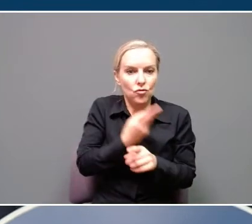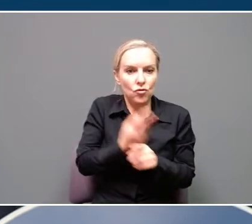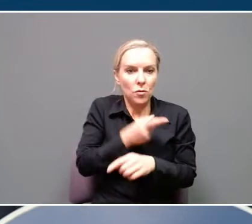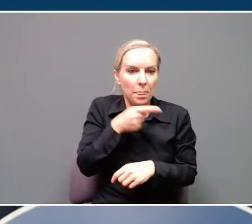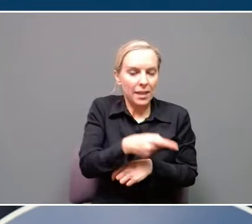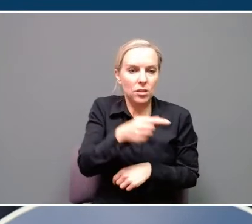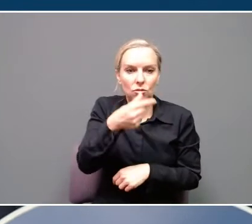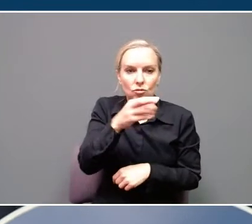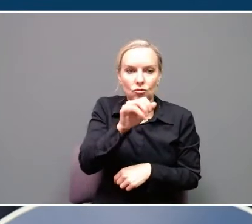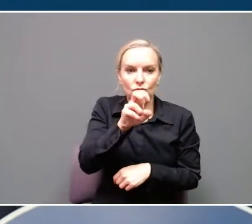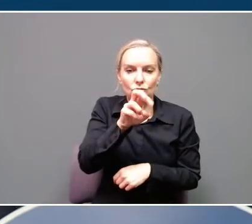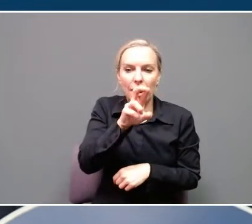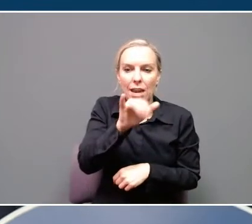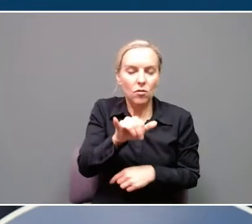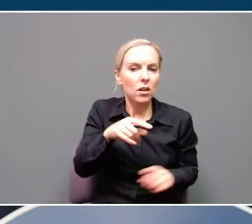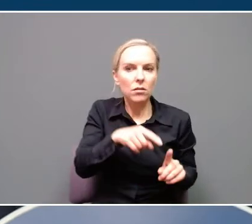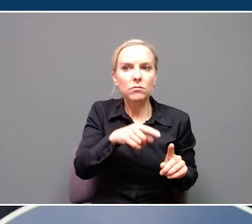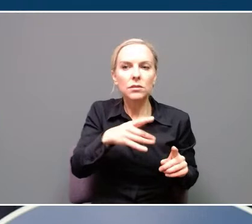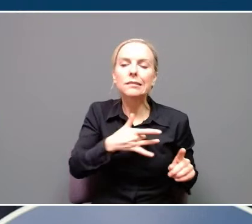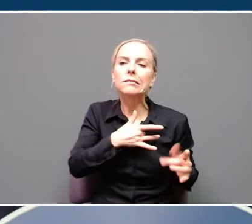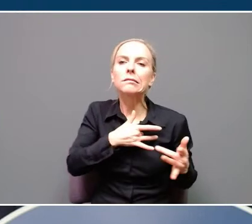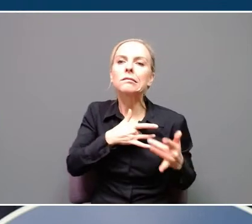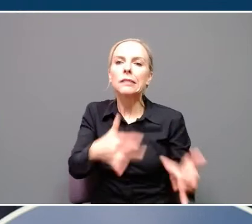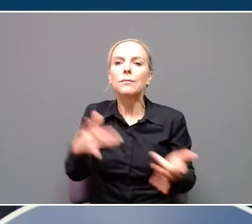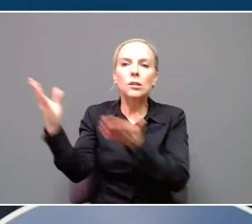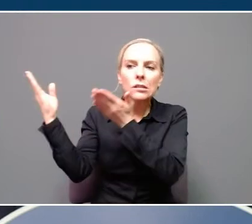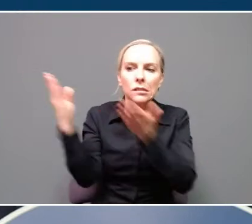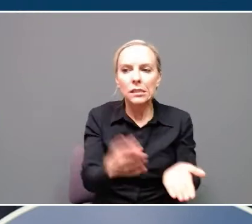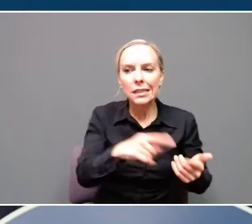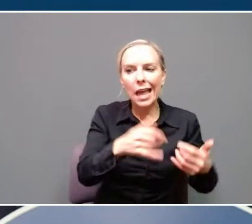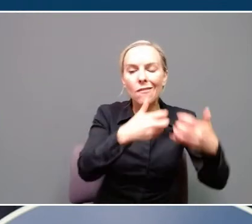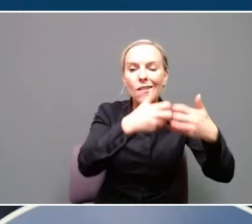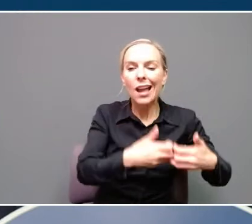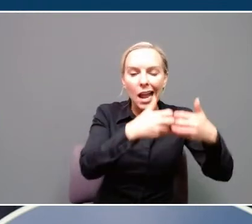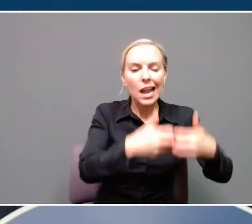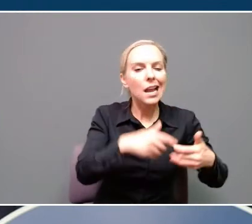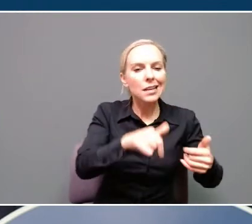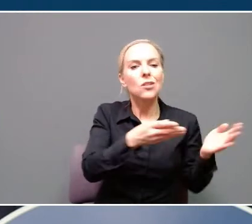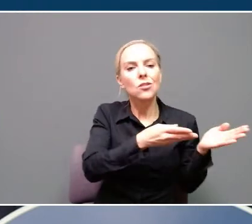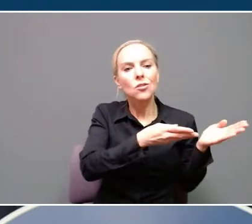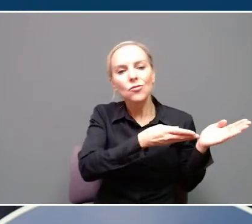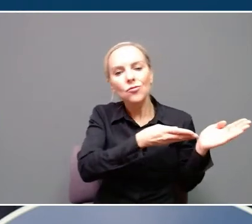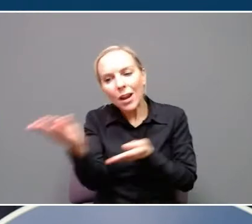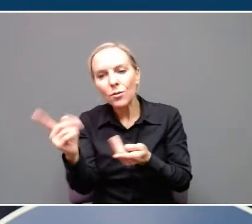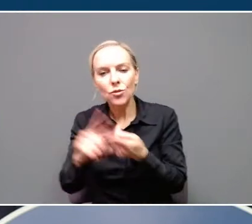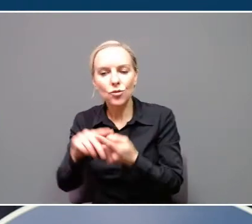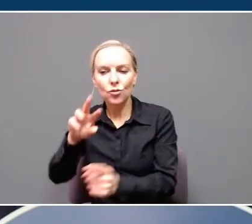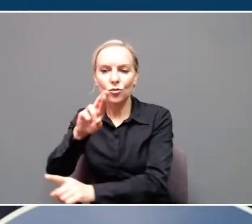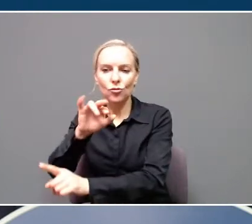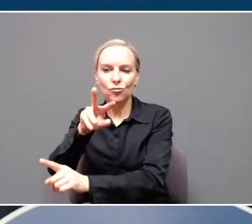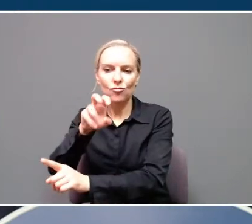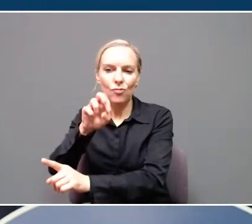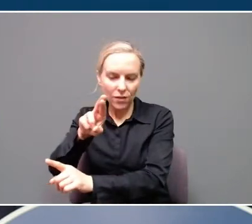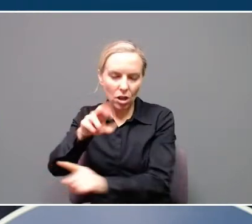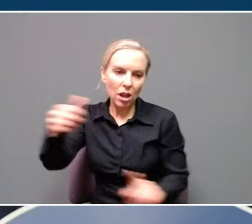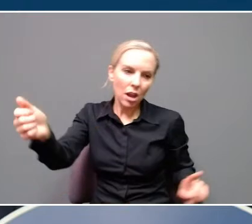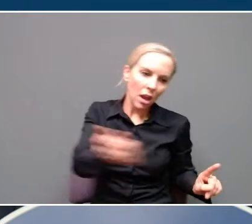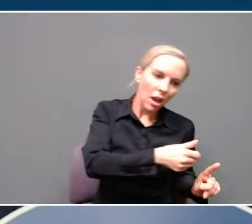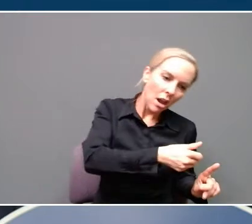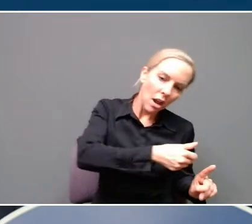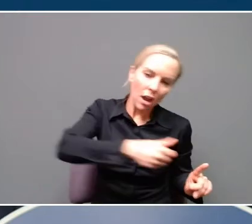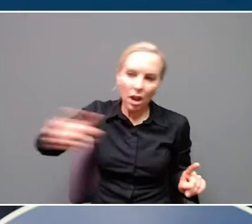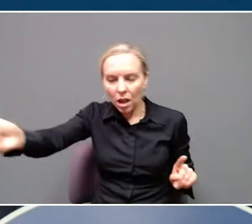So normally they'd have to transport it to the granary. Now they've got to transport it to the river, which is significantly further away. Their